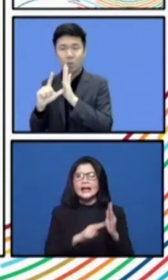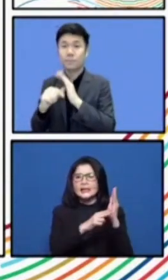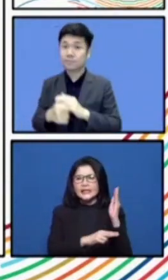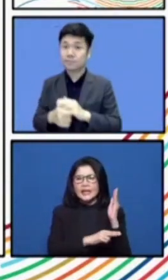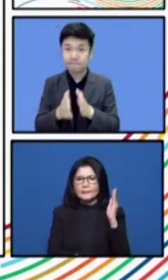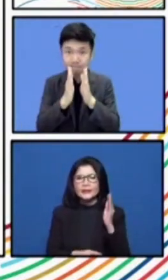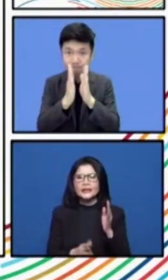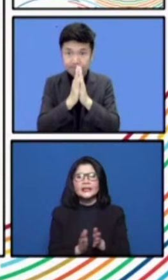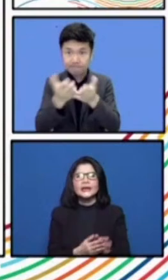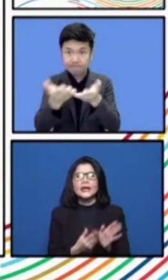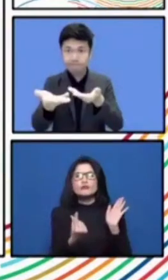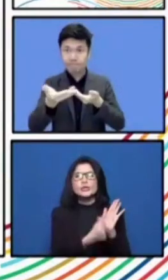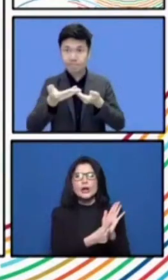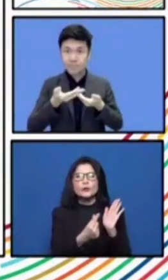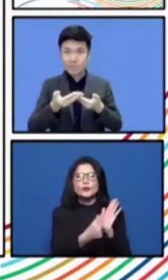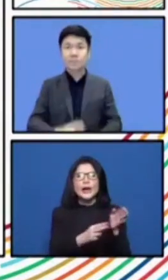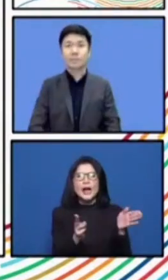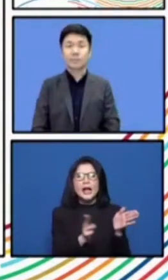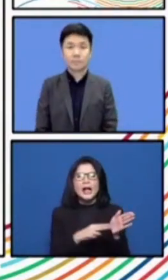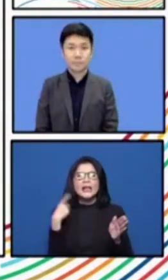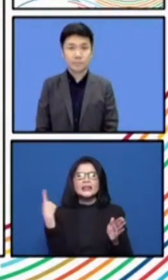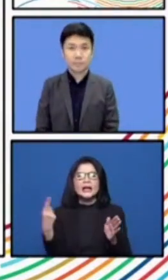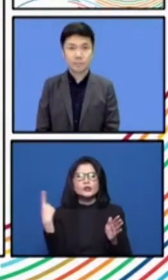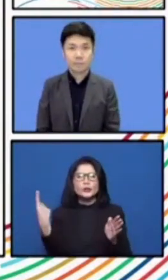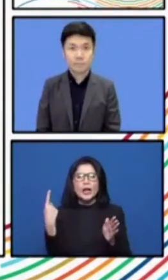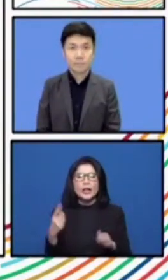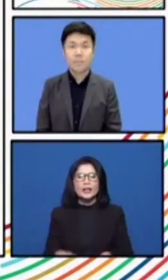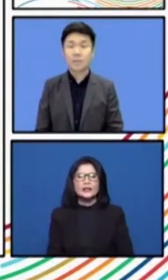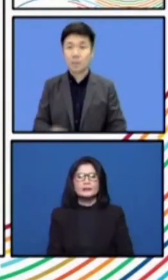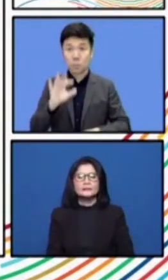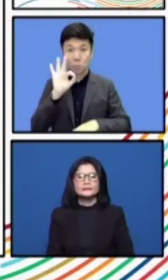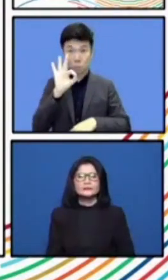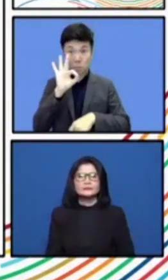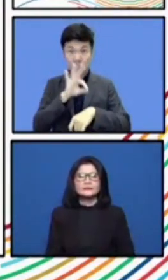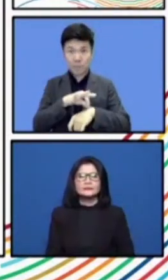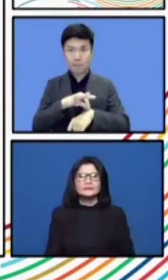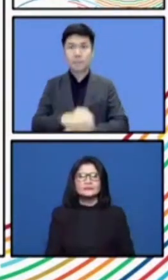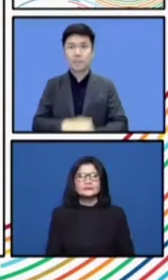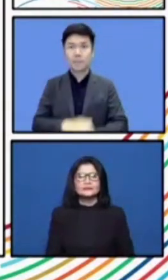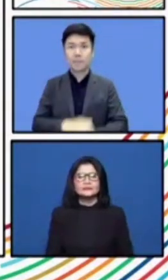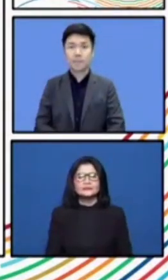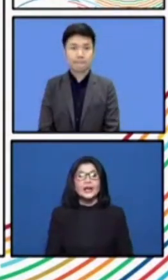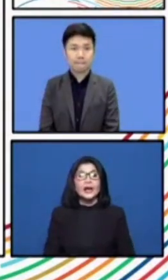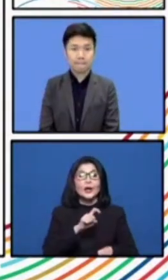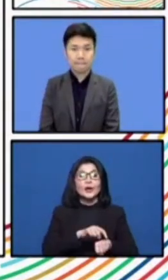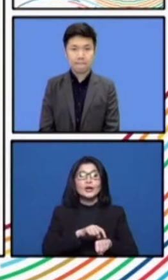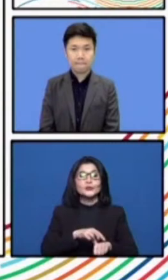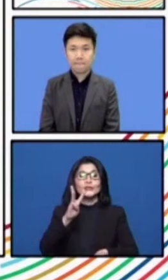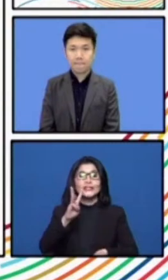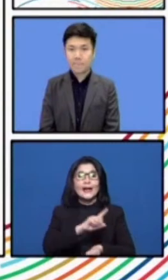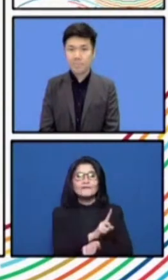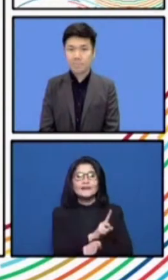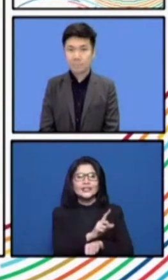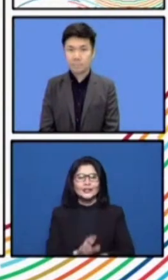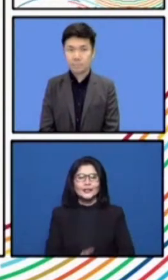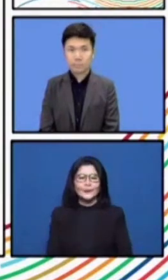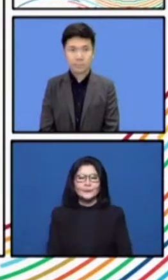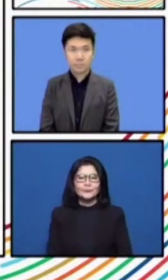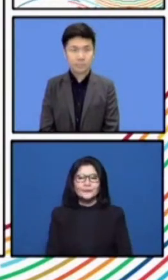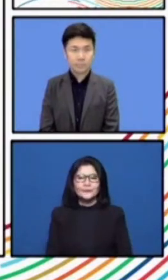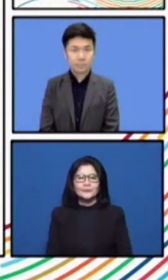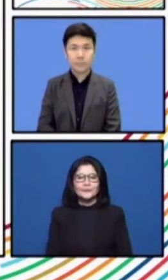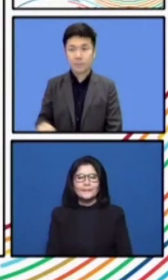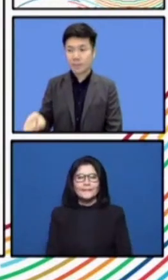you and you have three deformities thank you very much thank you very